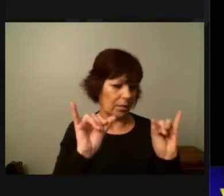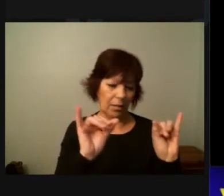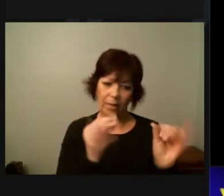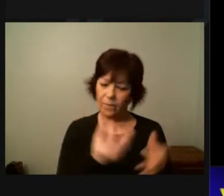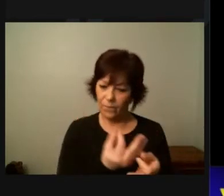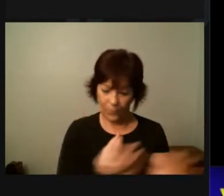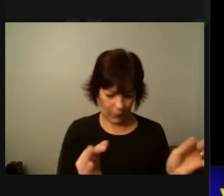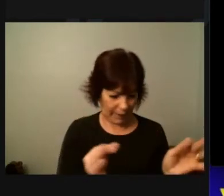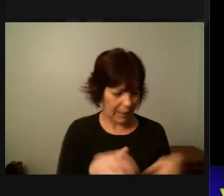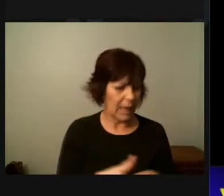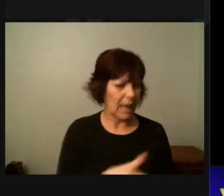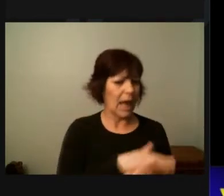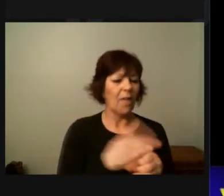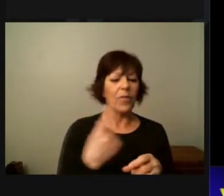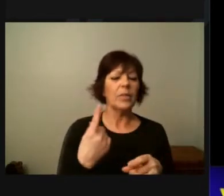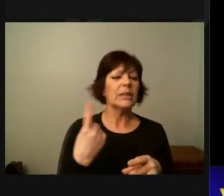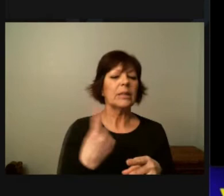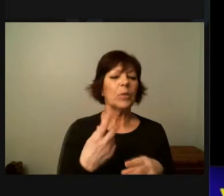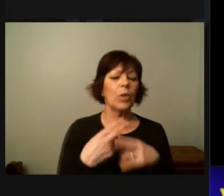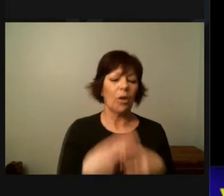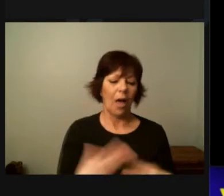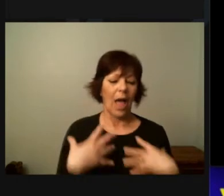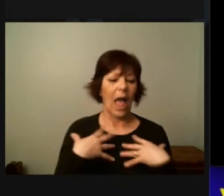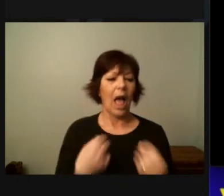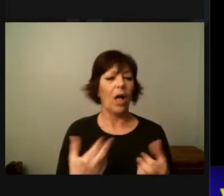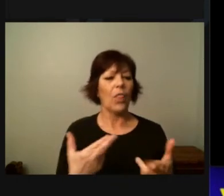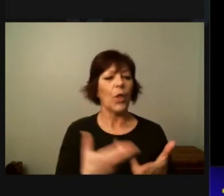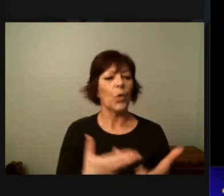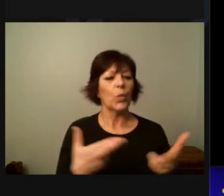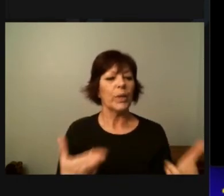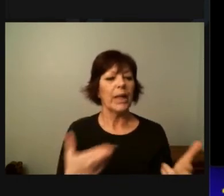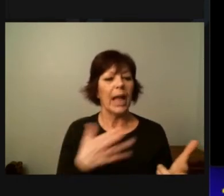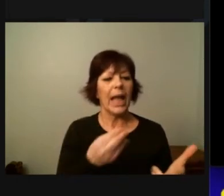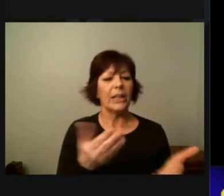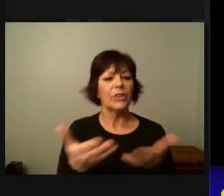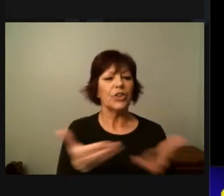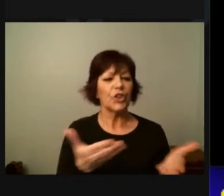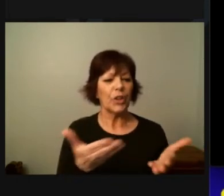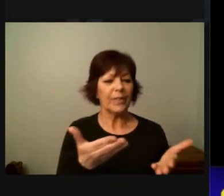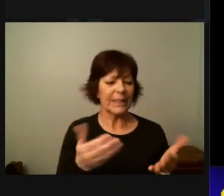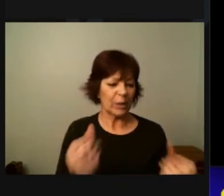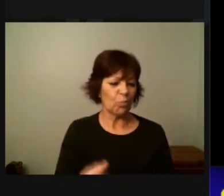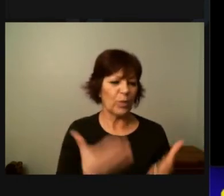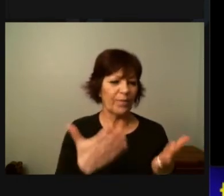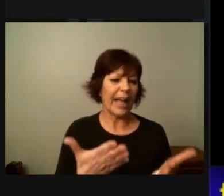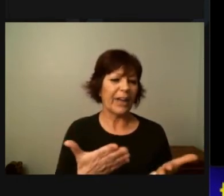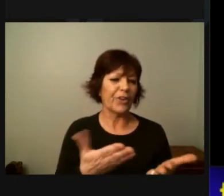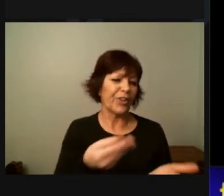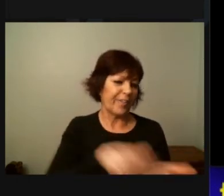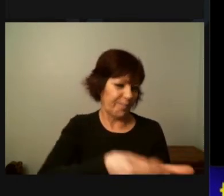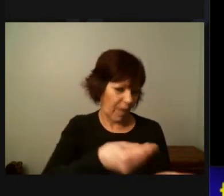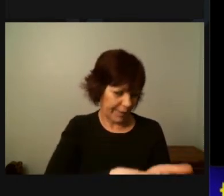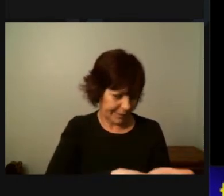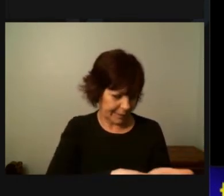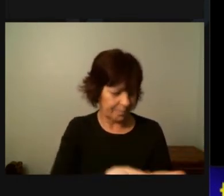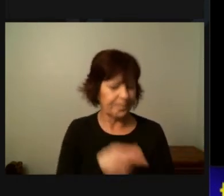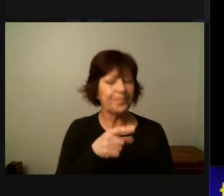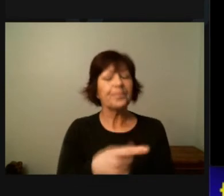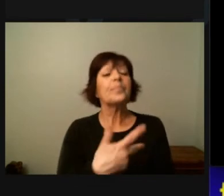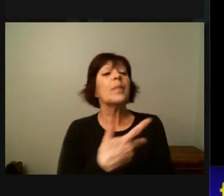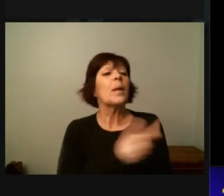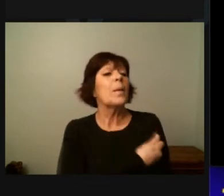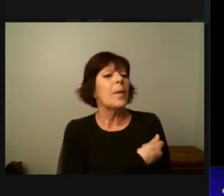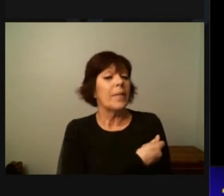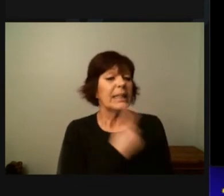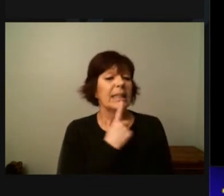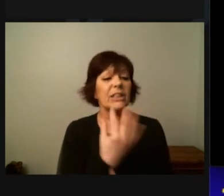covered by something called the Health Resources and Services Administration Provider Relief Fund. This vaccine is free